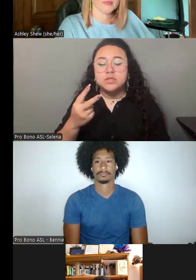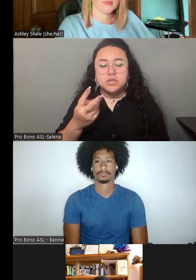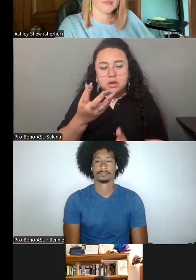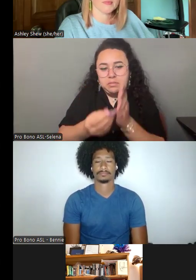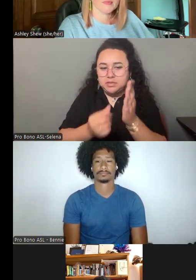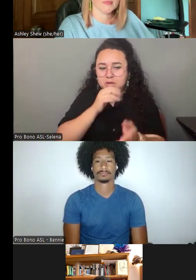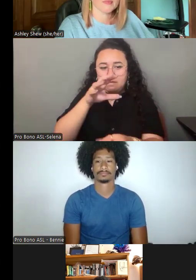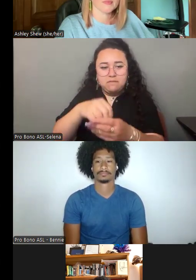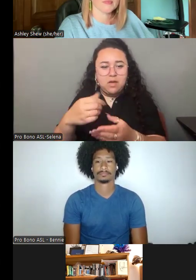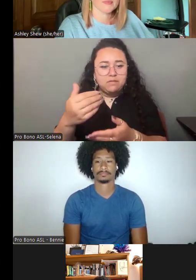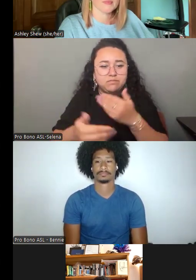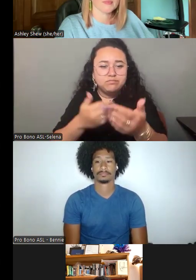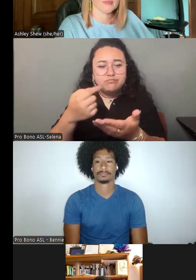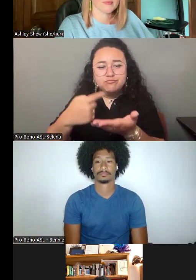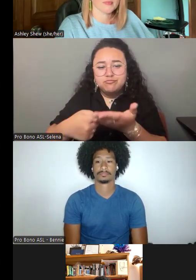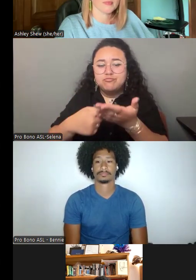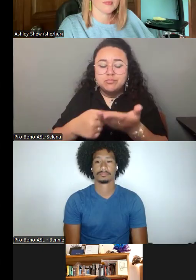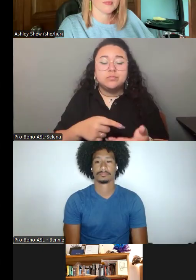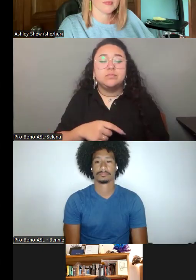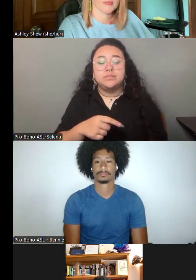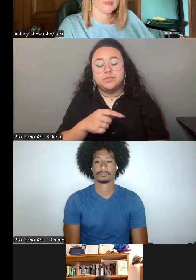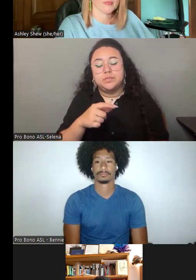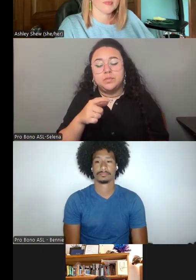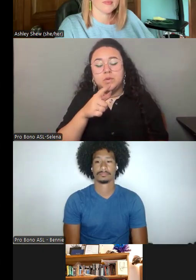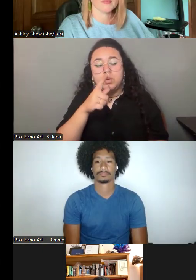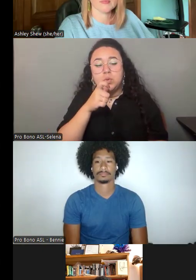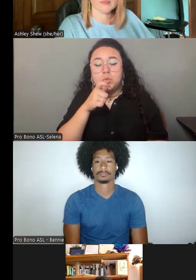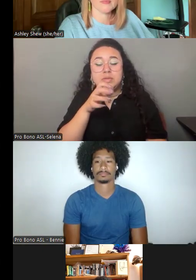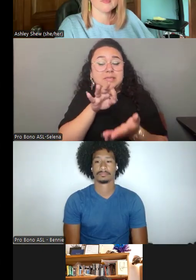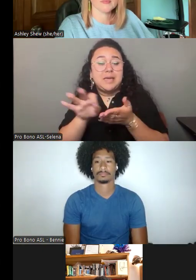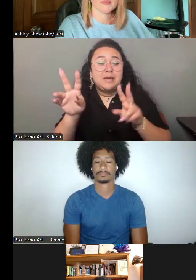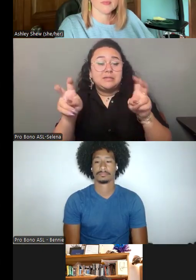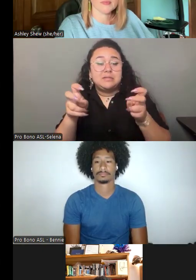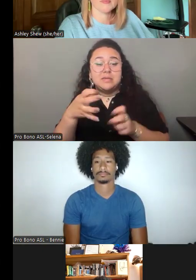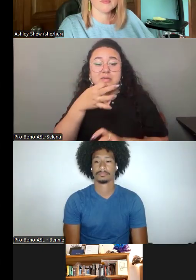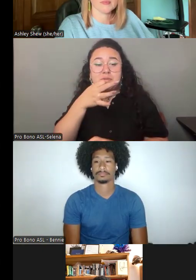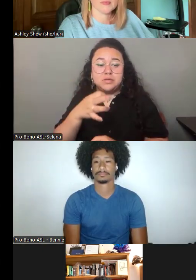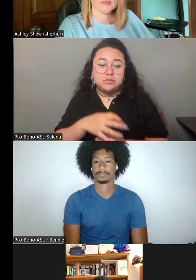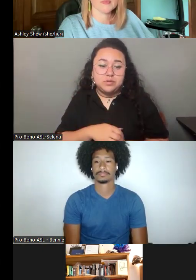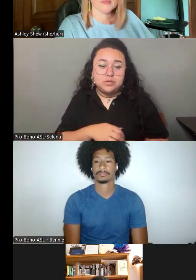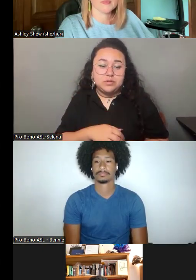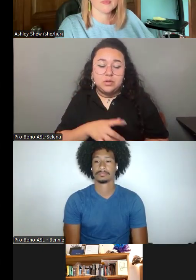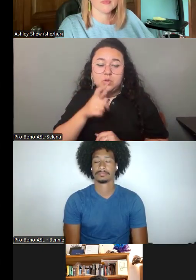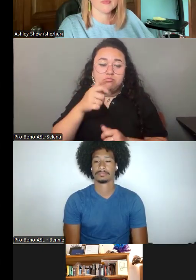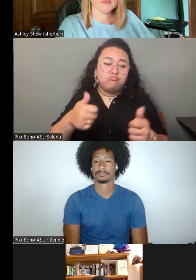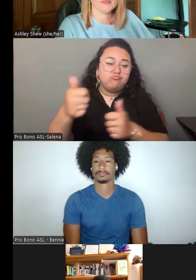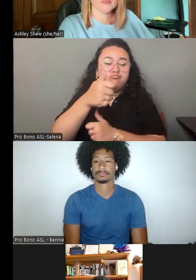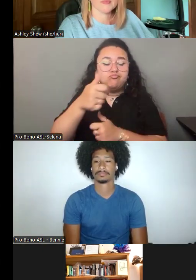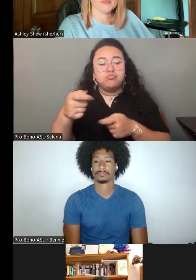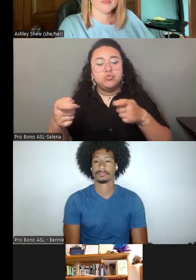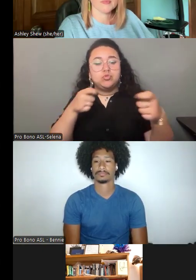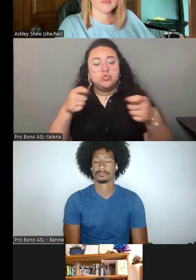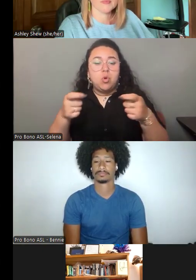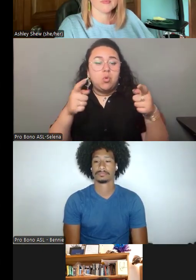these processes? And who gets counted as the expert and the authority in these